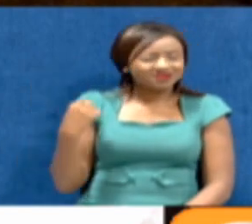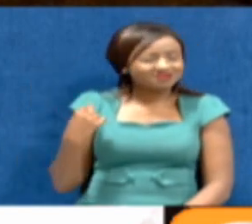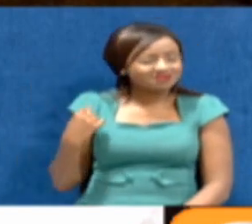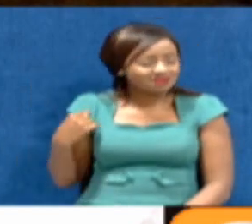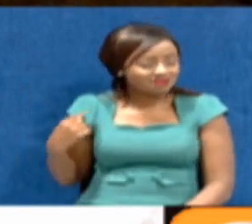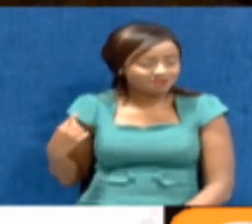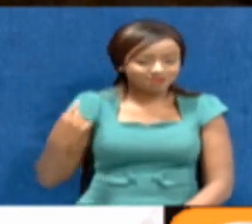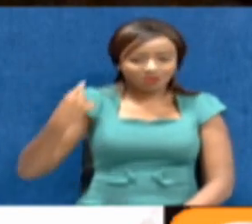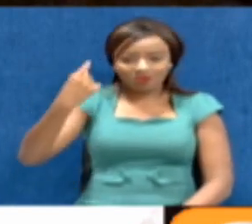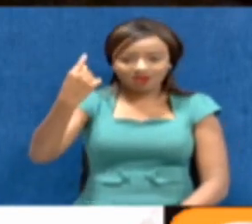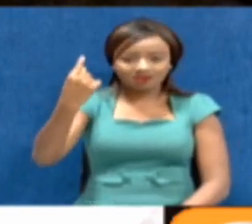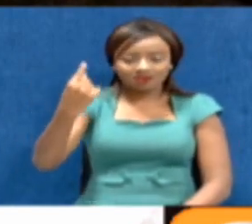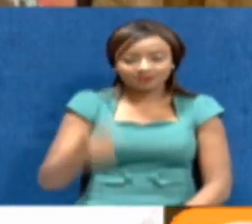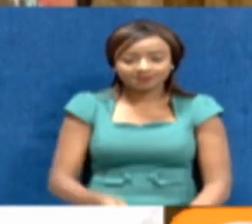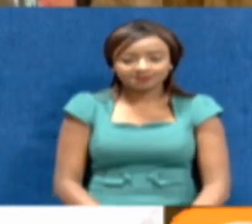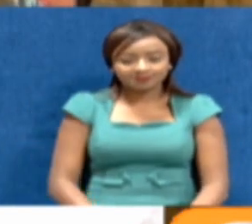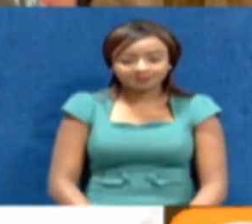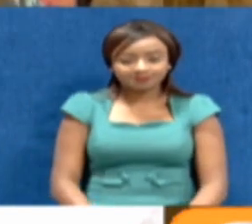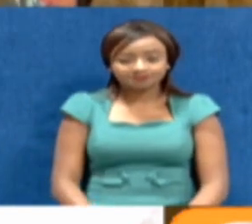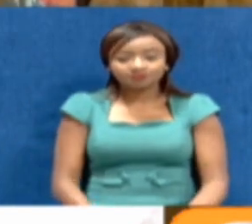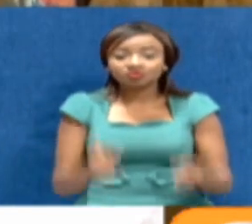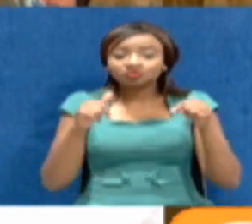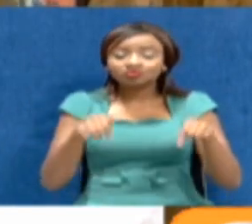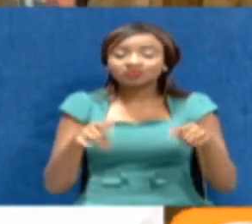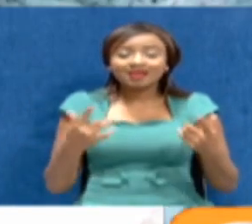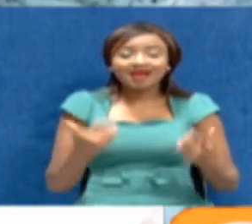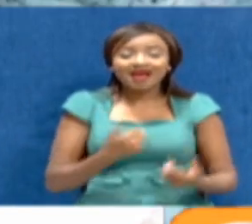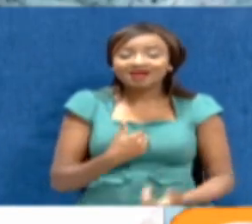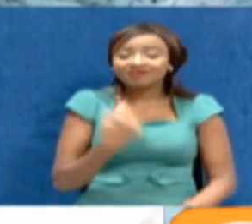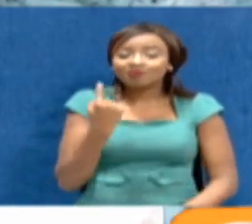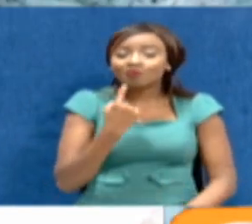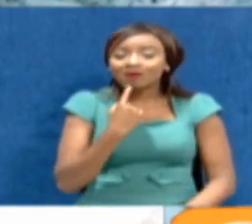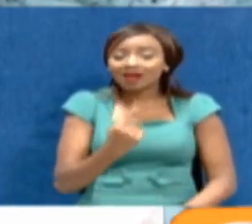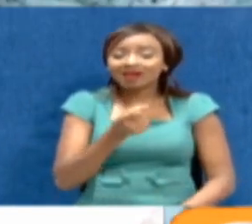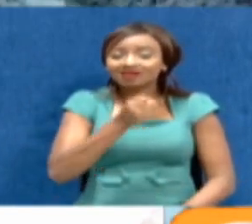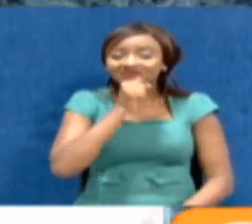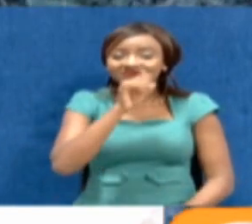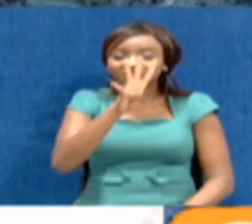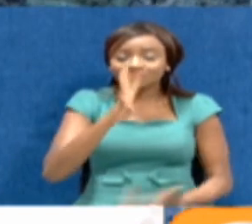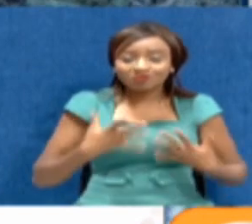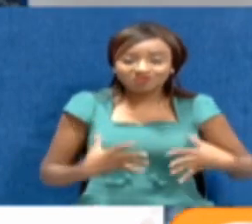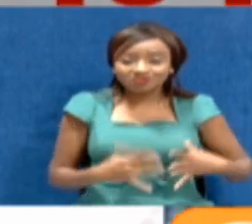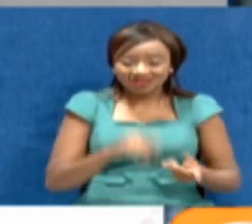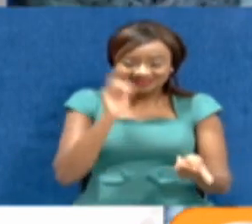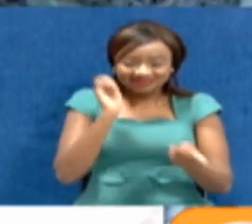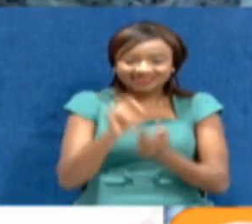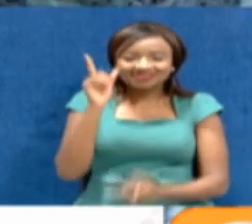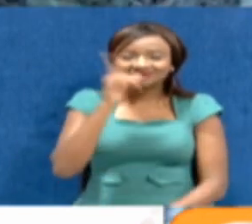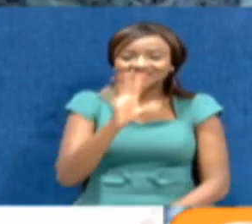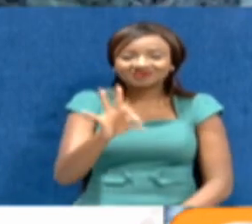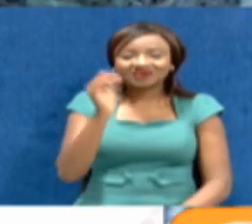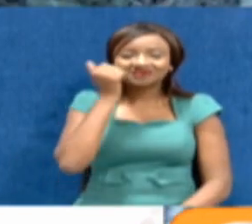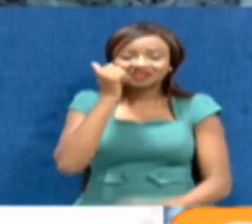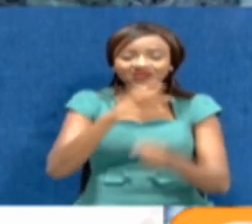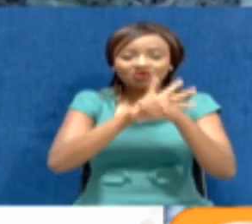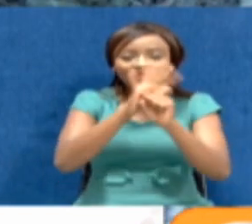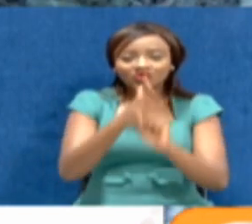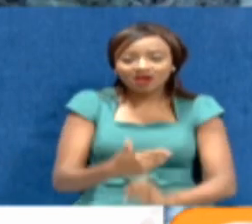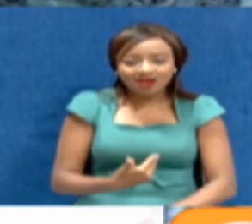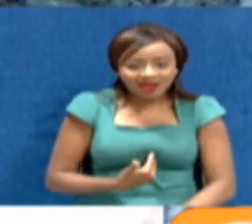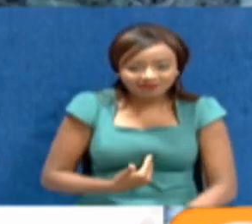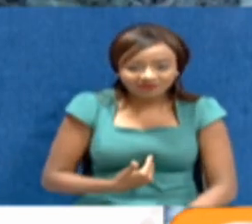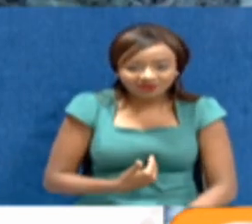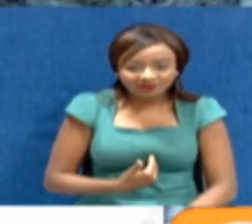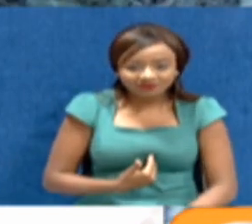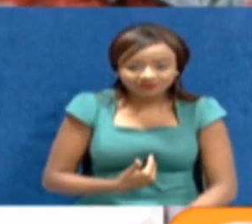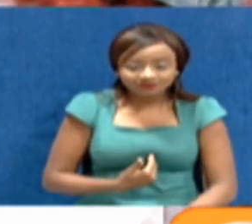the epicenter of the pandemic. Today alone, 154 people tested positive to the highly infectious